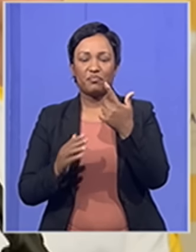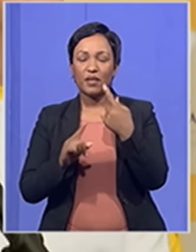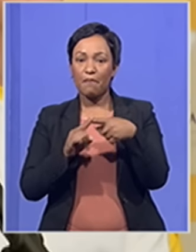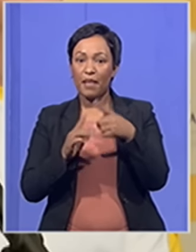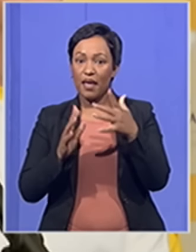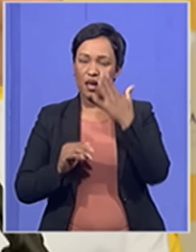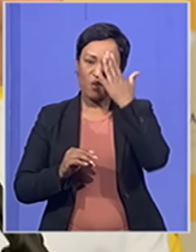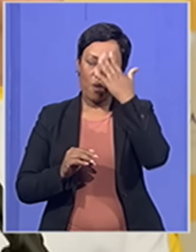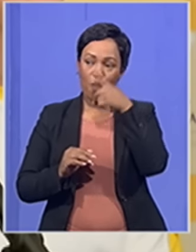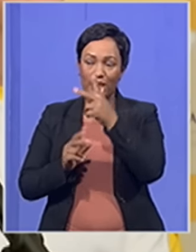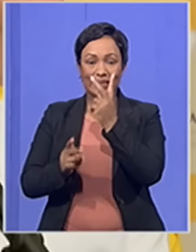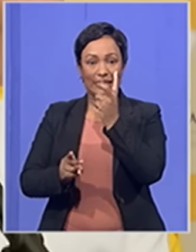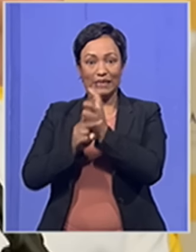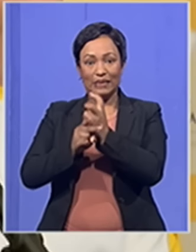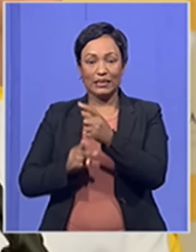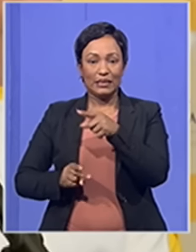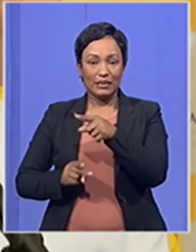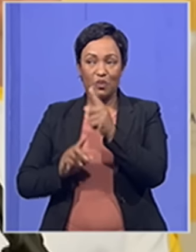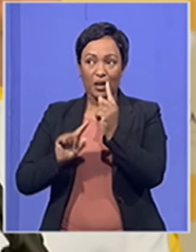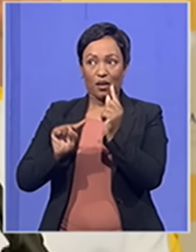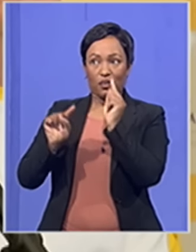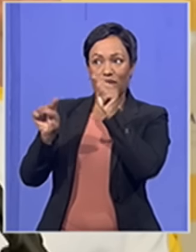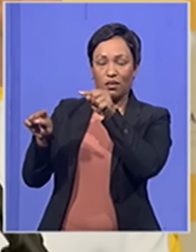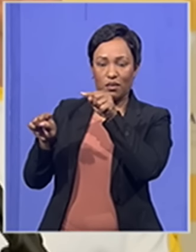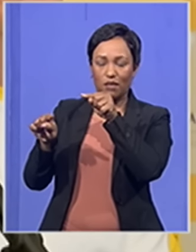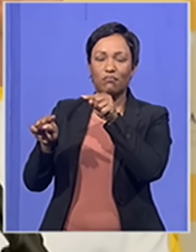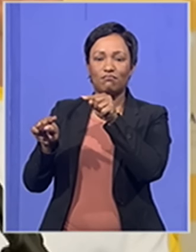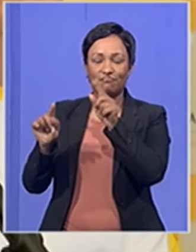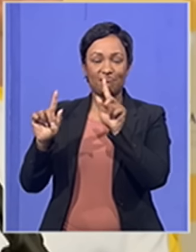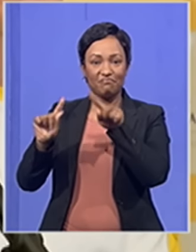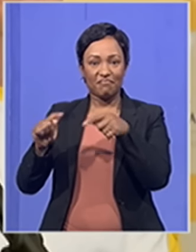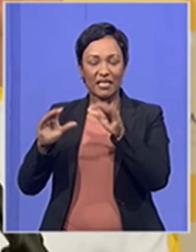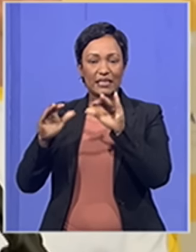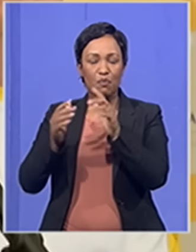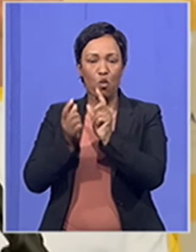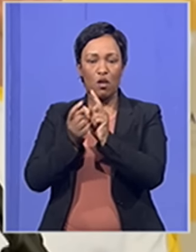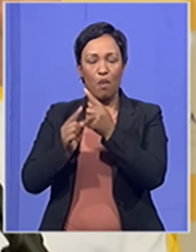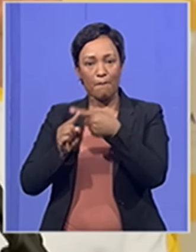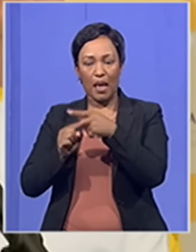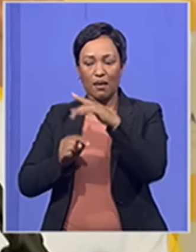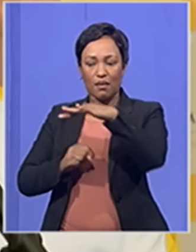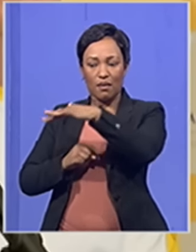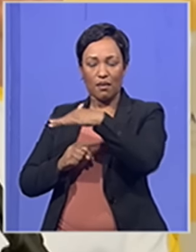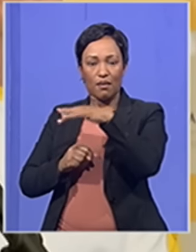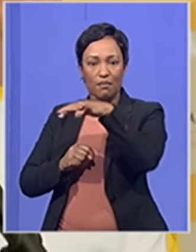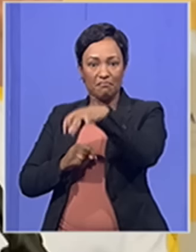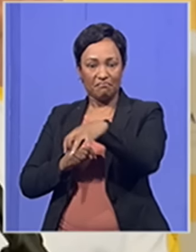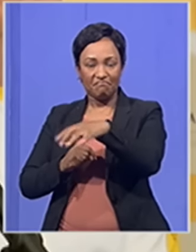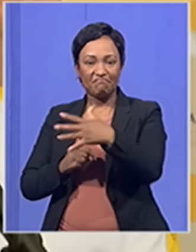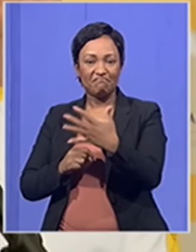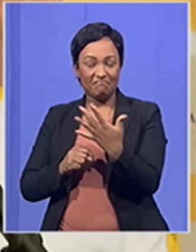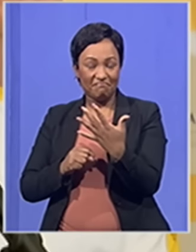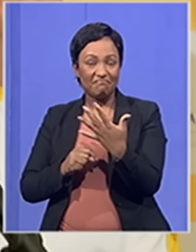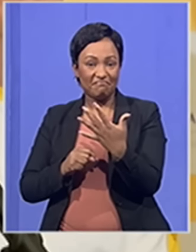know how difficult it was, the trip. I think we're the only team that played on that field, and we shouldn't